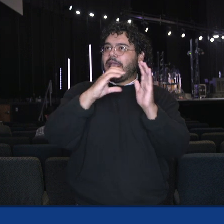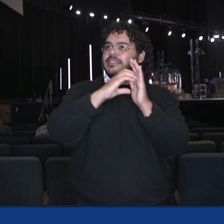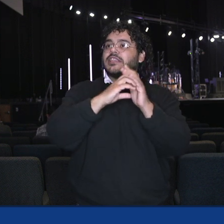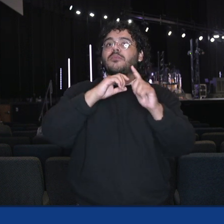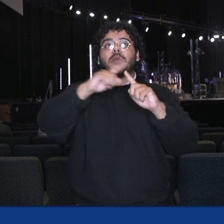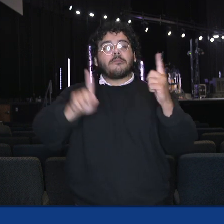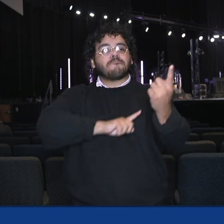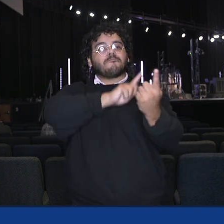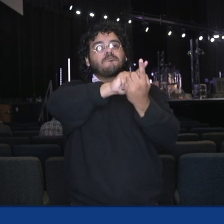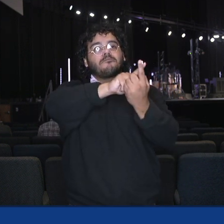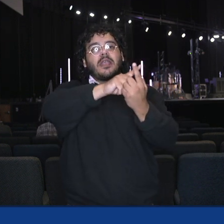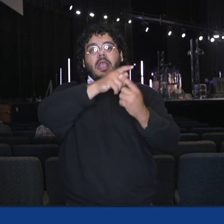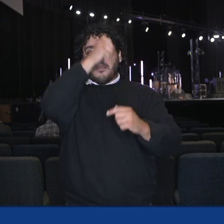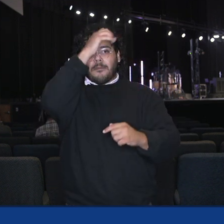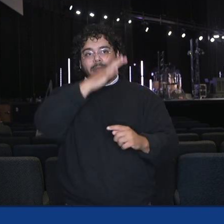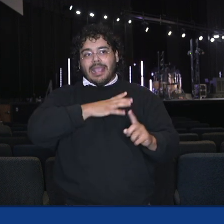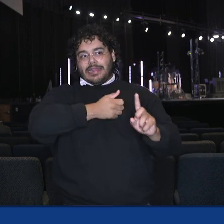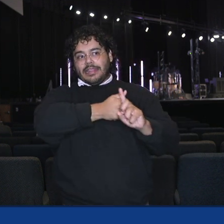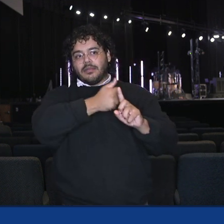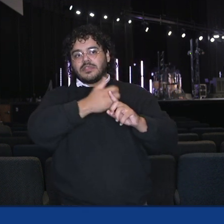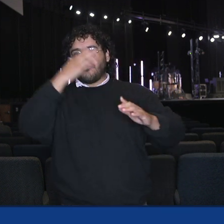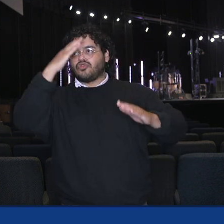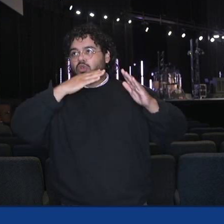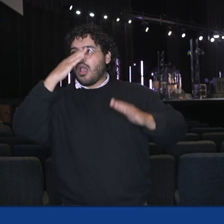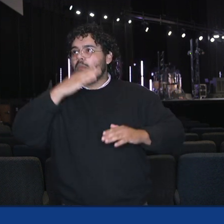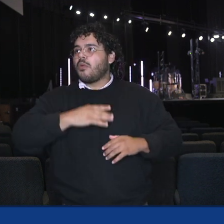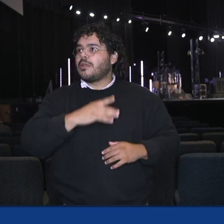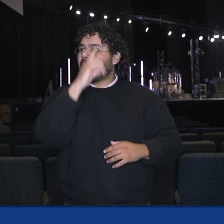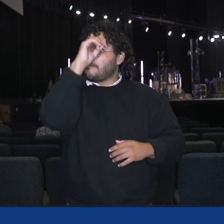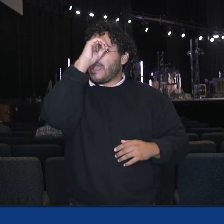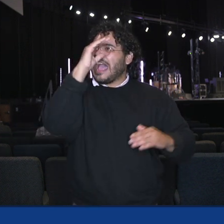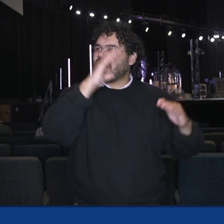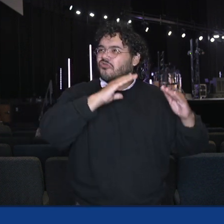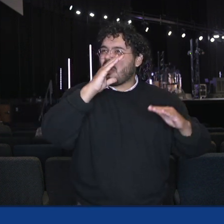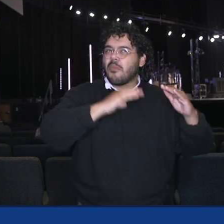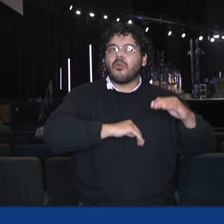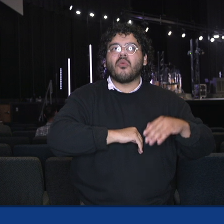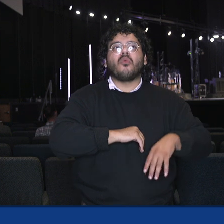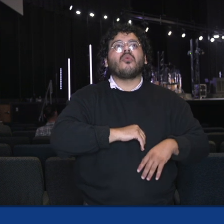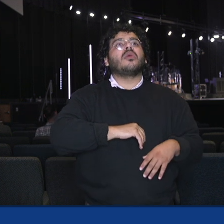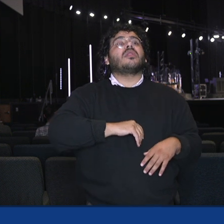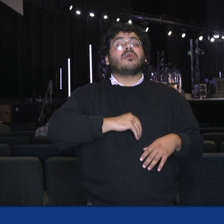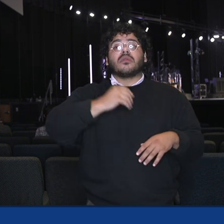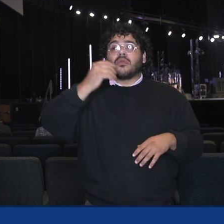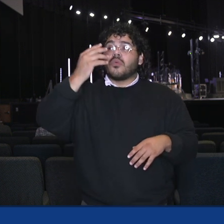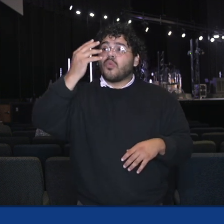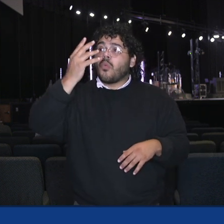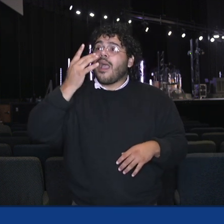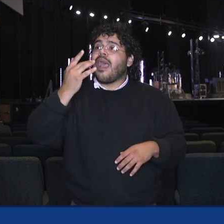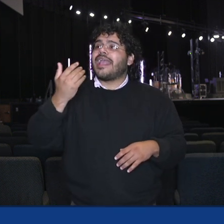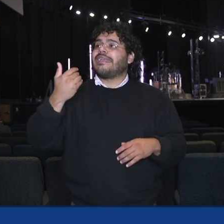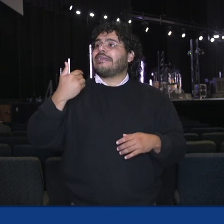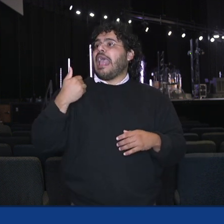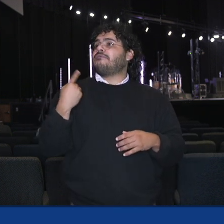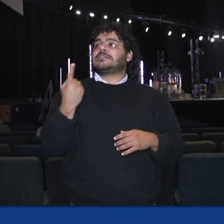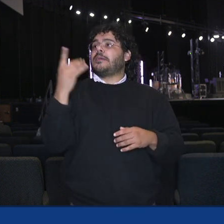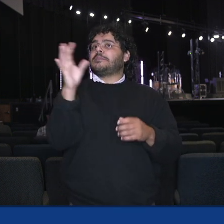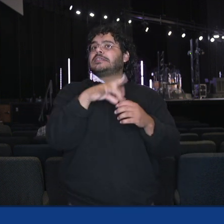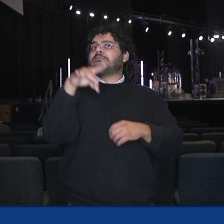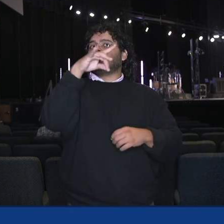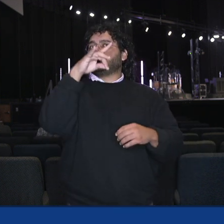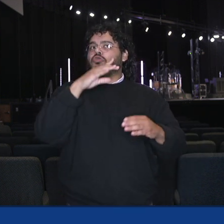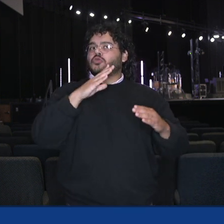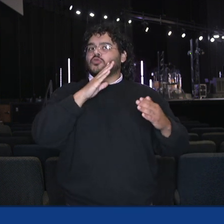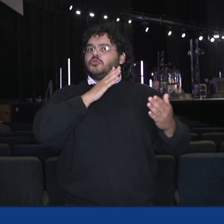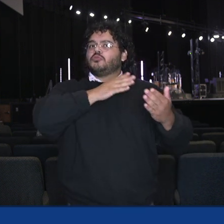troubled man who has a troubled mind that is troubled by a spiritual affliction. The